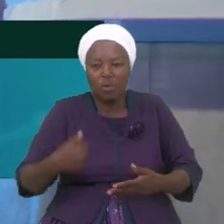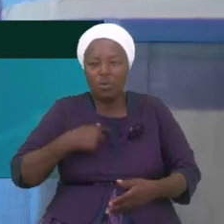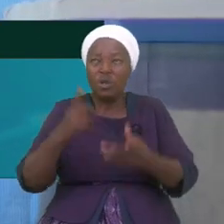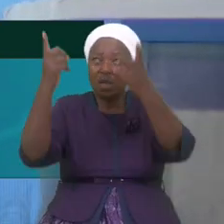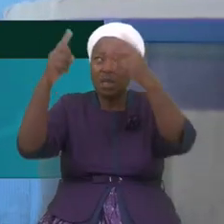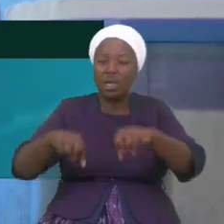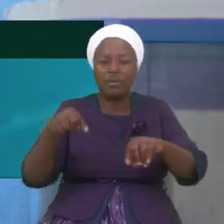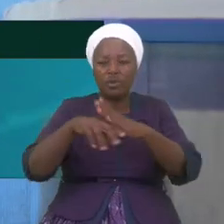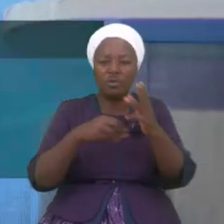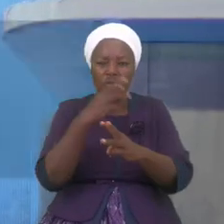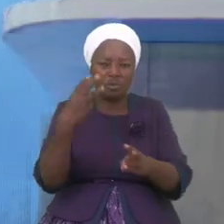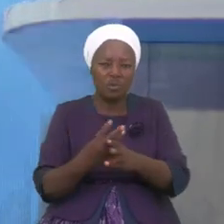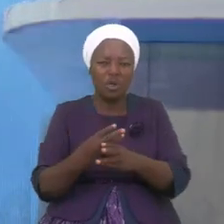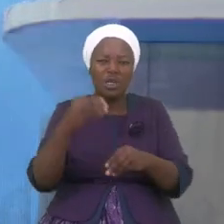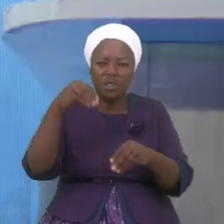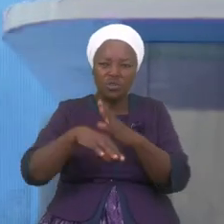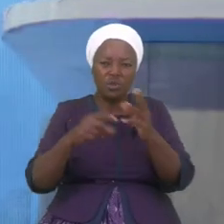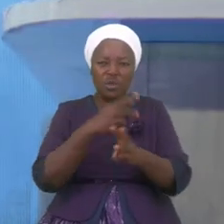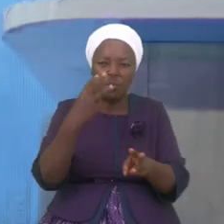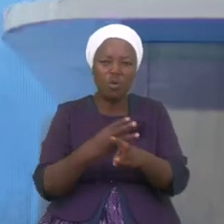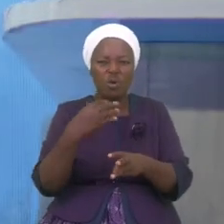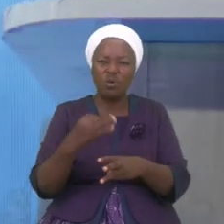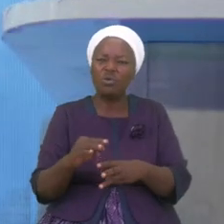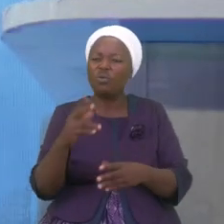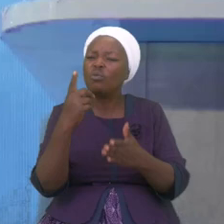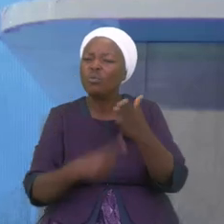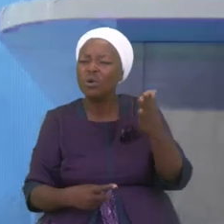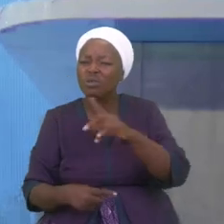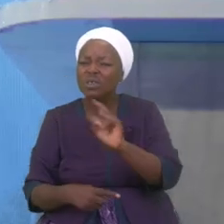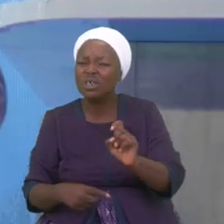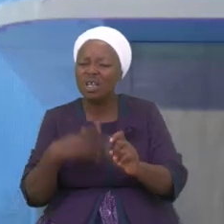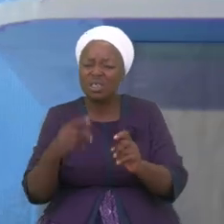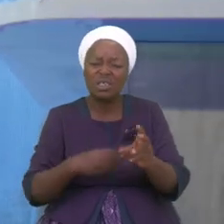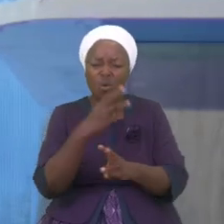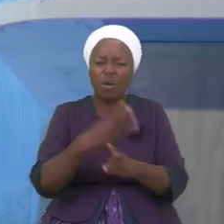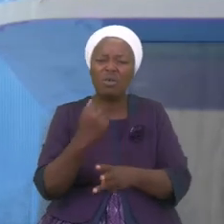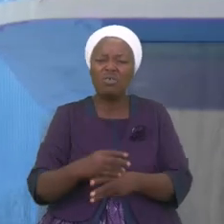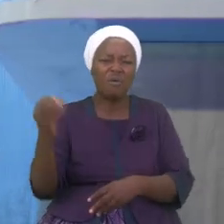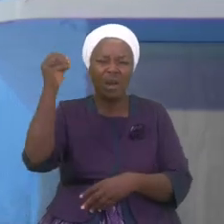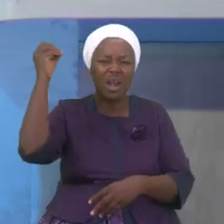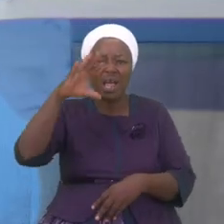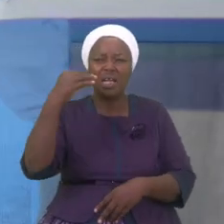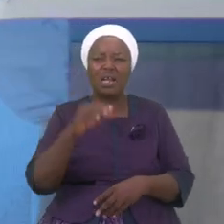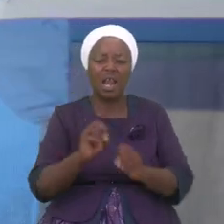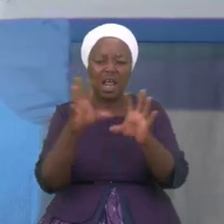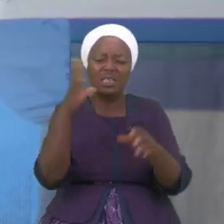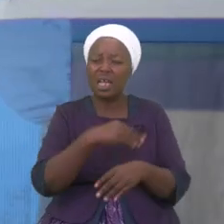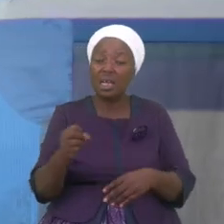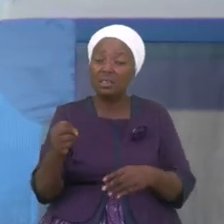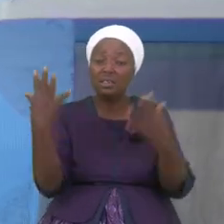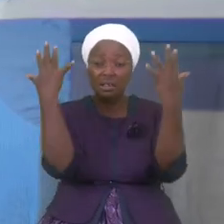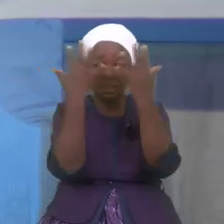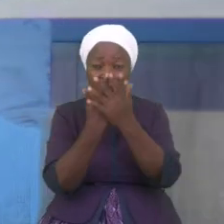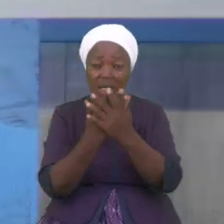world. Into the world of what? The world of light and darkness. It's been there before we came.